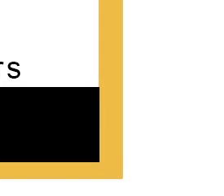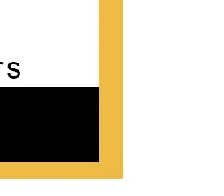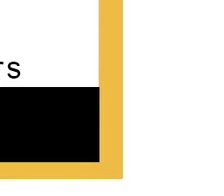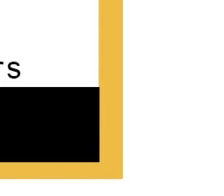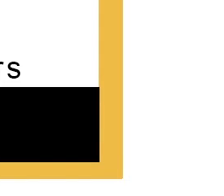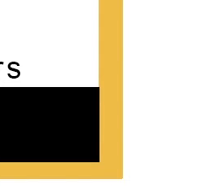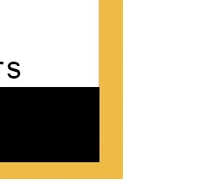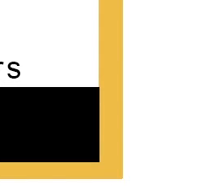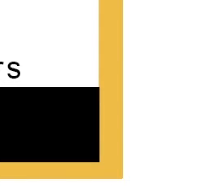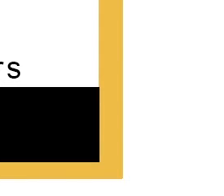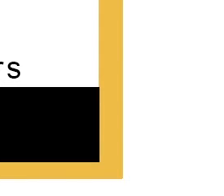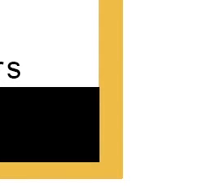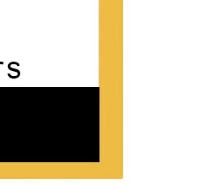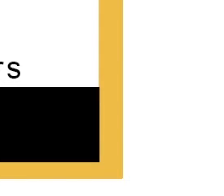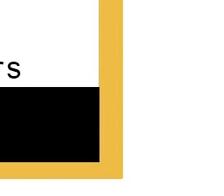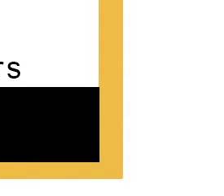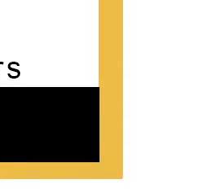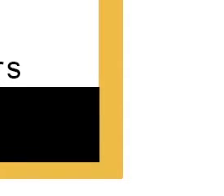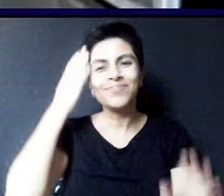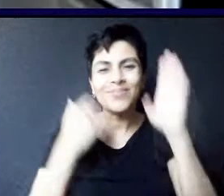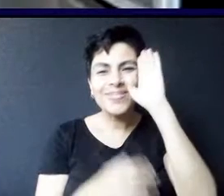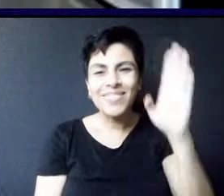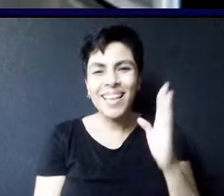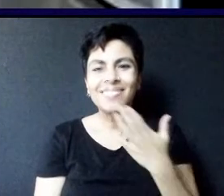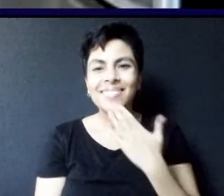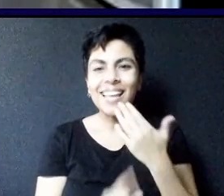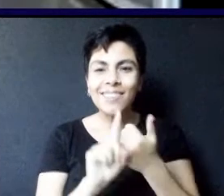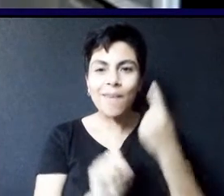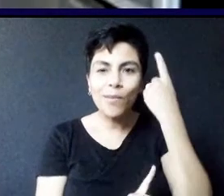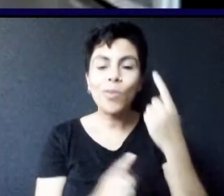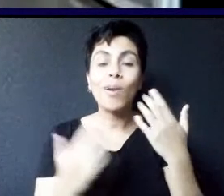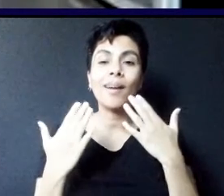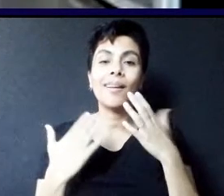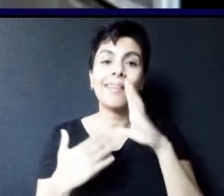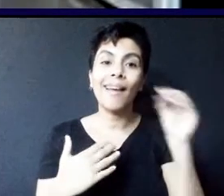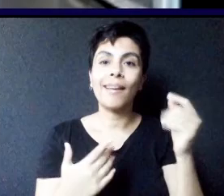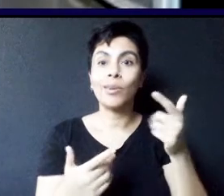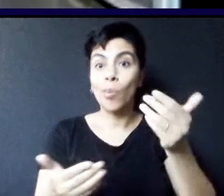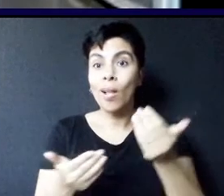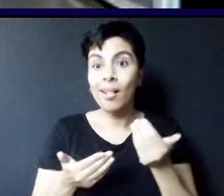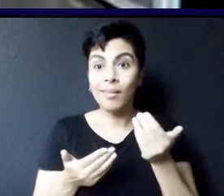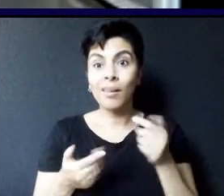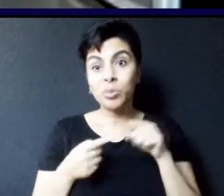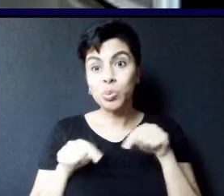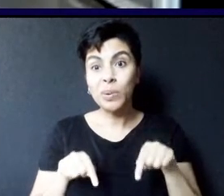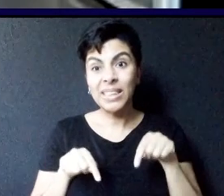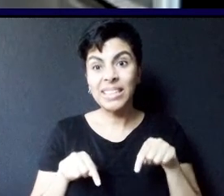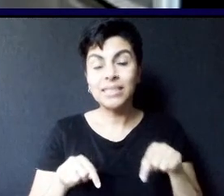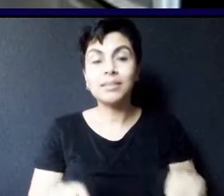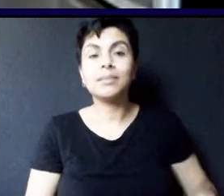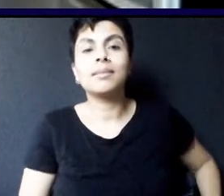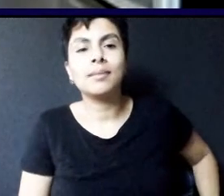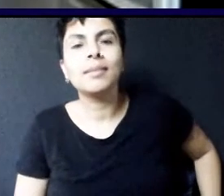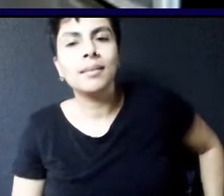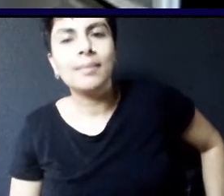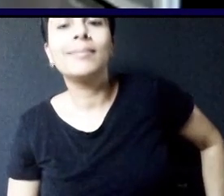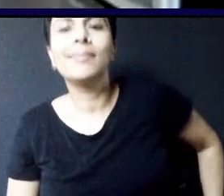Dr. Kellen Reed are the moderators. Thanks, everyone, and welcome to